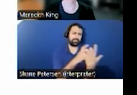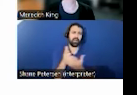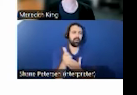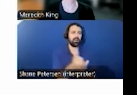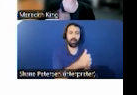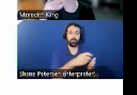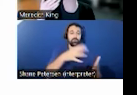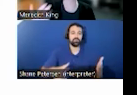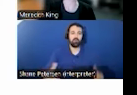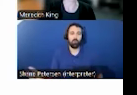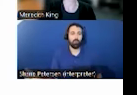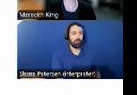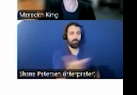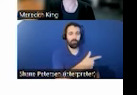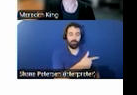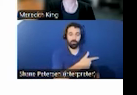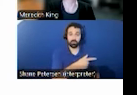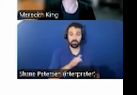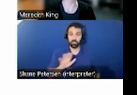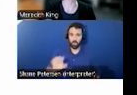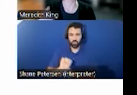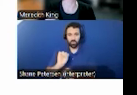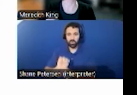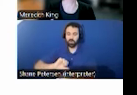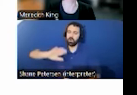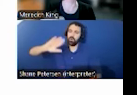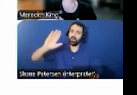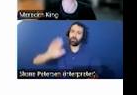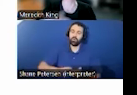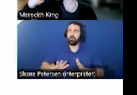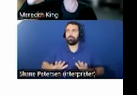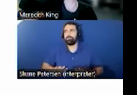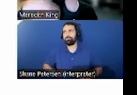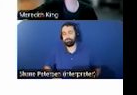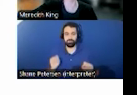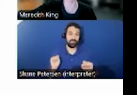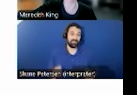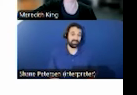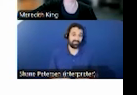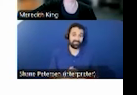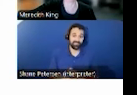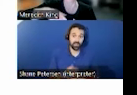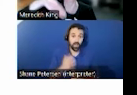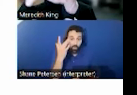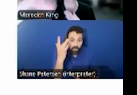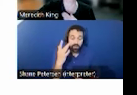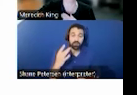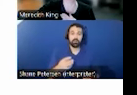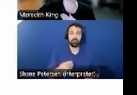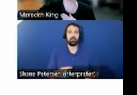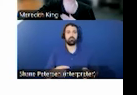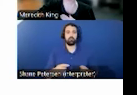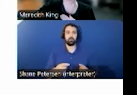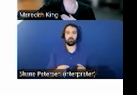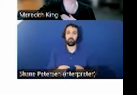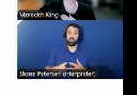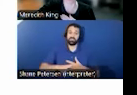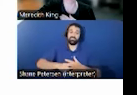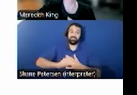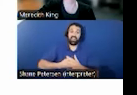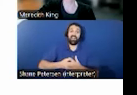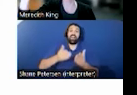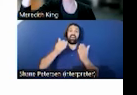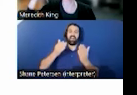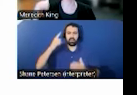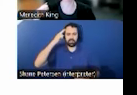which then reduces your workload later on. So you're upfront thinking about things and framing them from universal